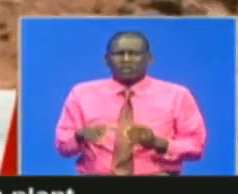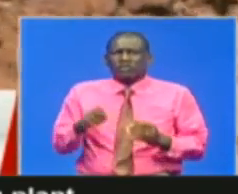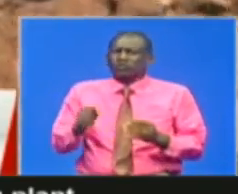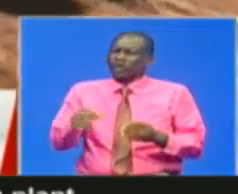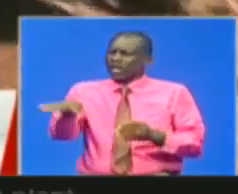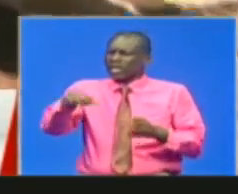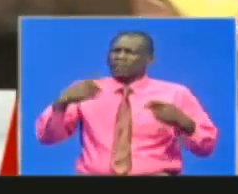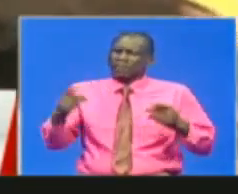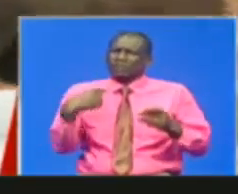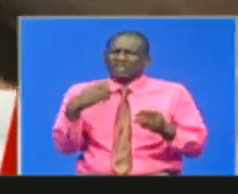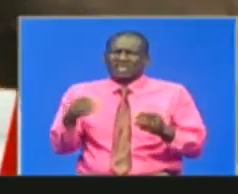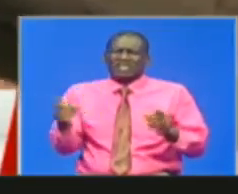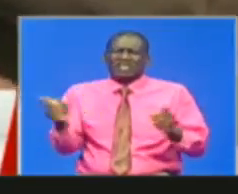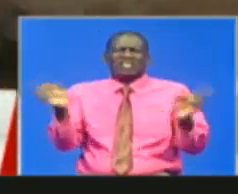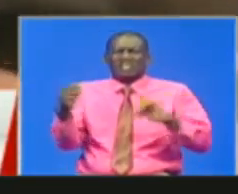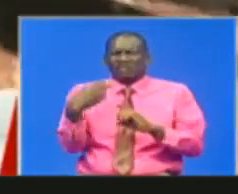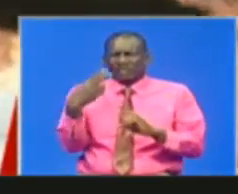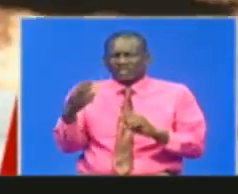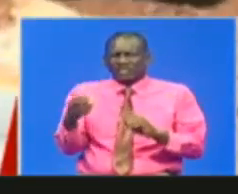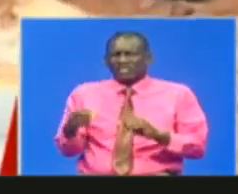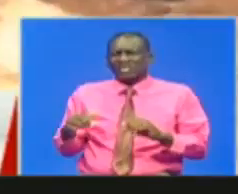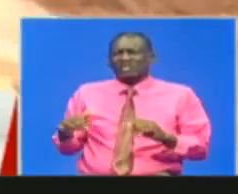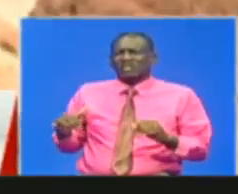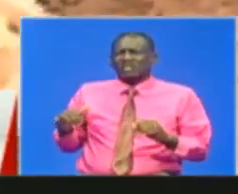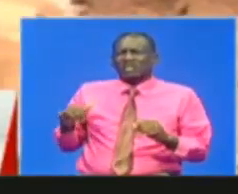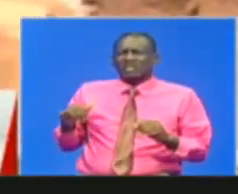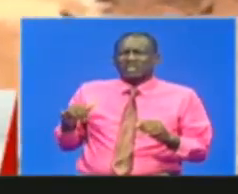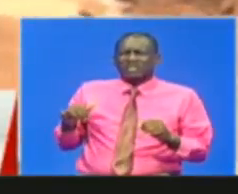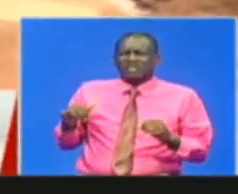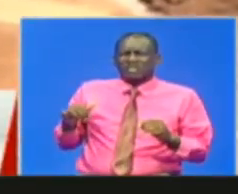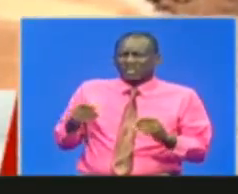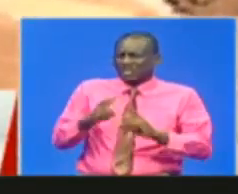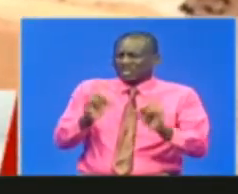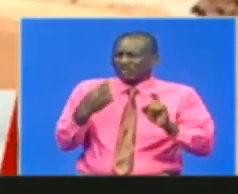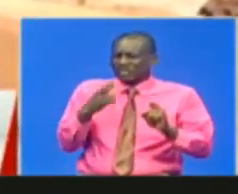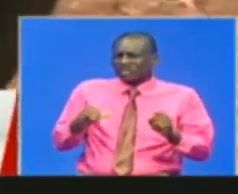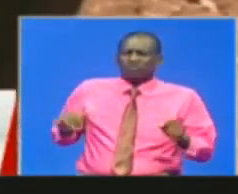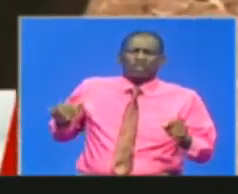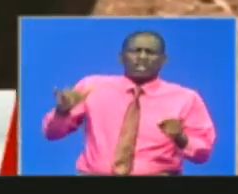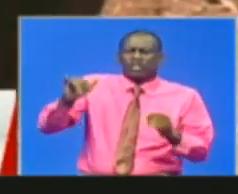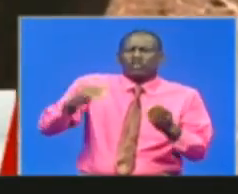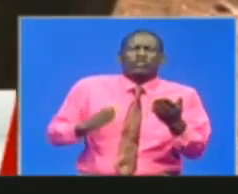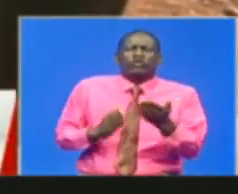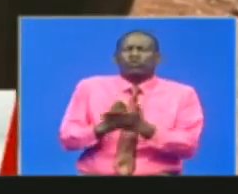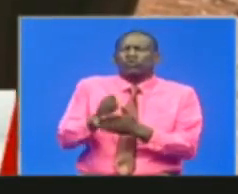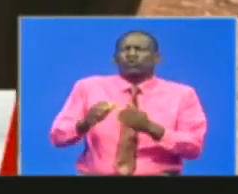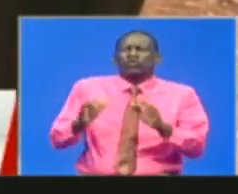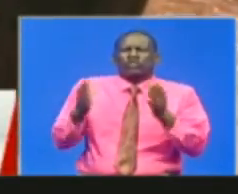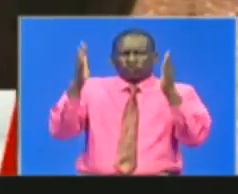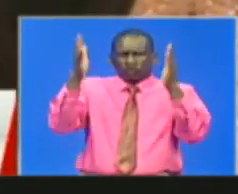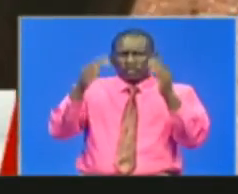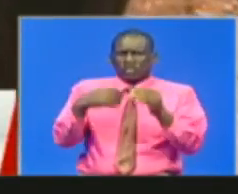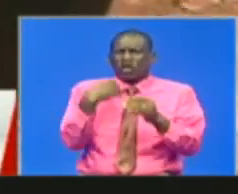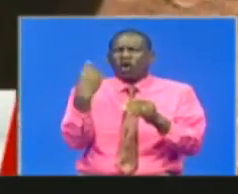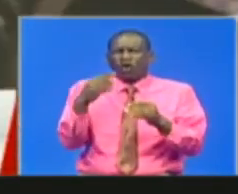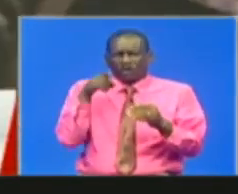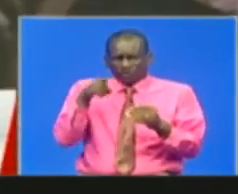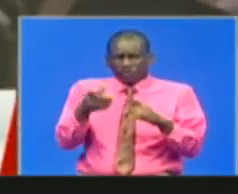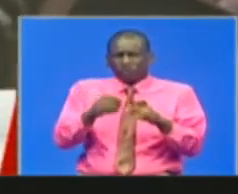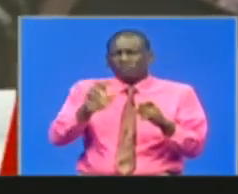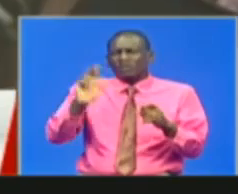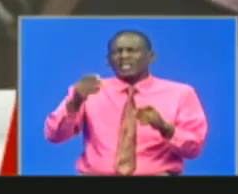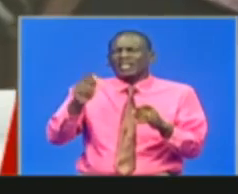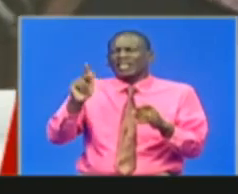hardly see light aircraft plying the skies above the greater Londiani forest, except the one belonging to the Kenya